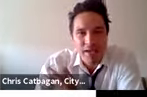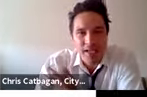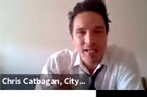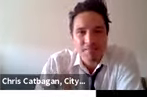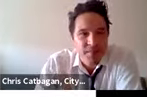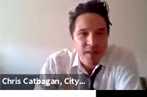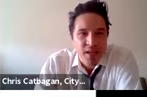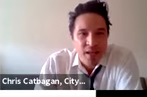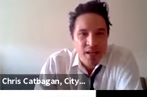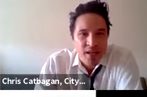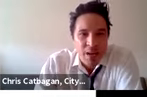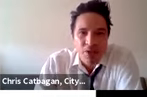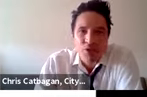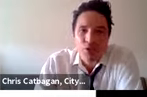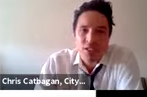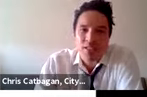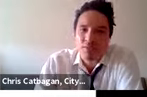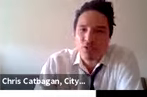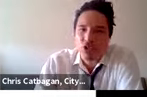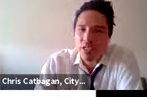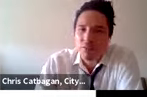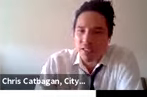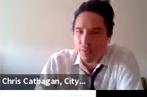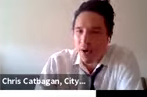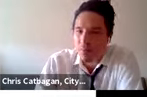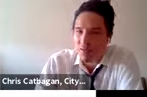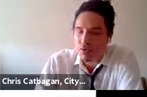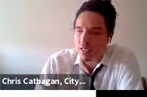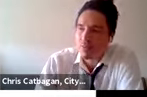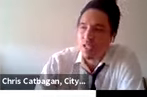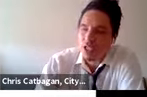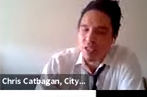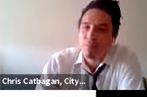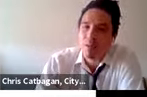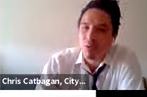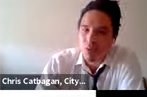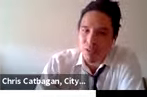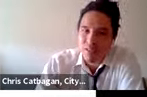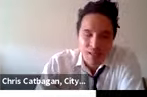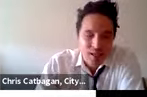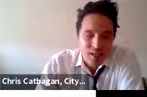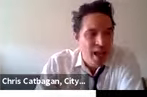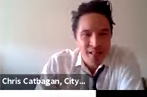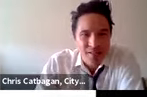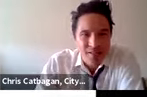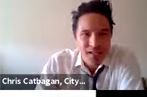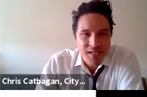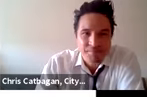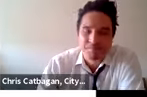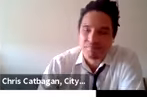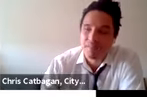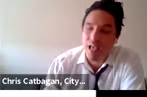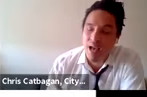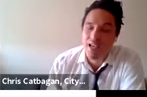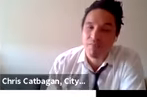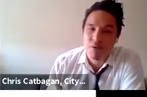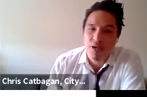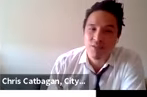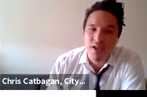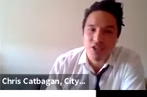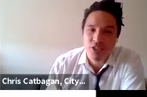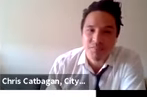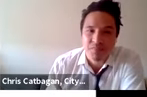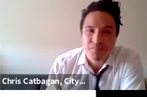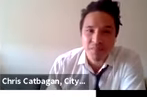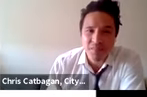am Chris Katbagan. I'm an associate civil engineer with the Department of Transportation and Public Works at the city. I